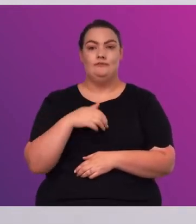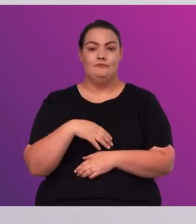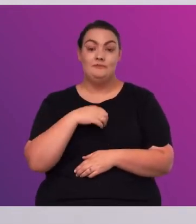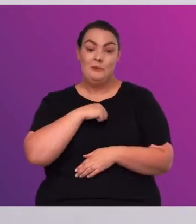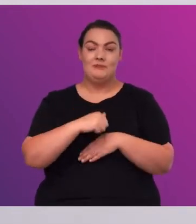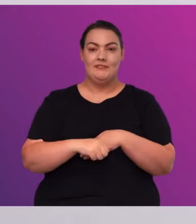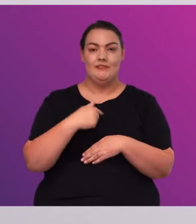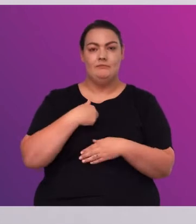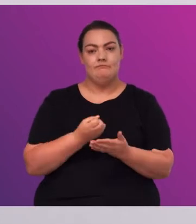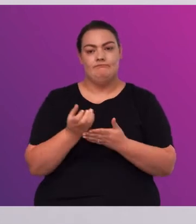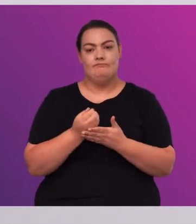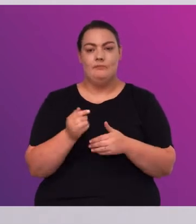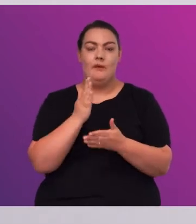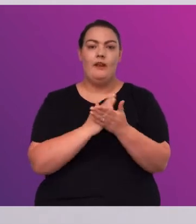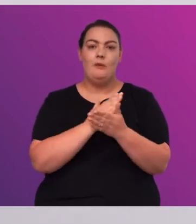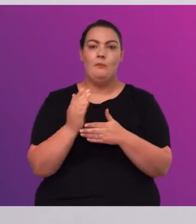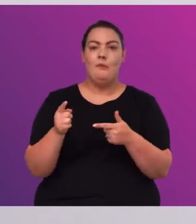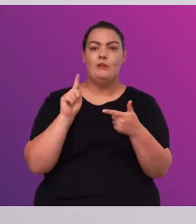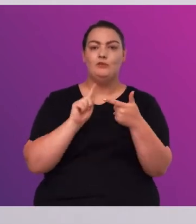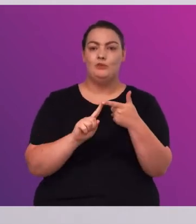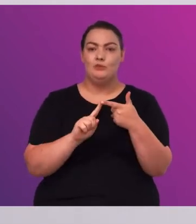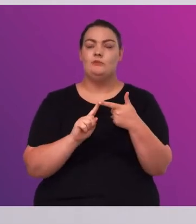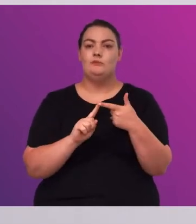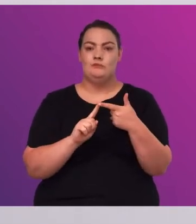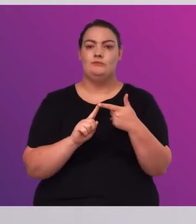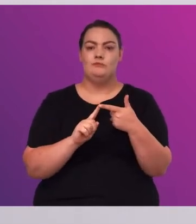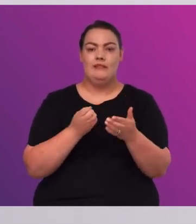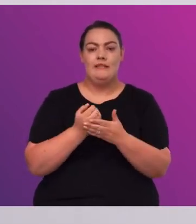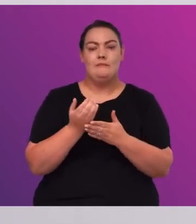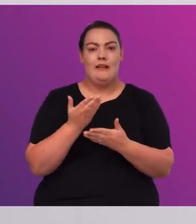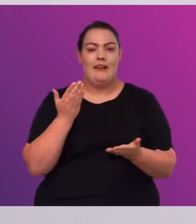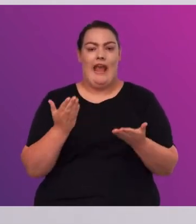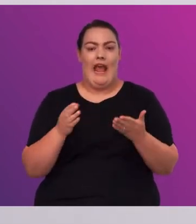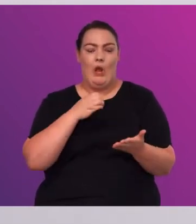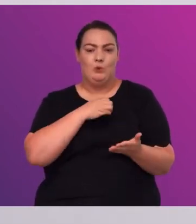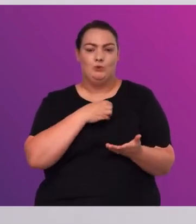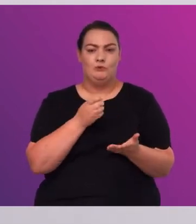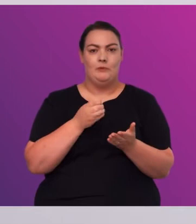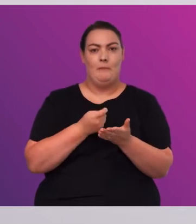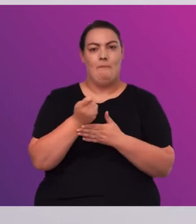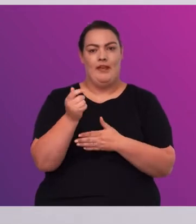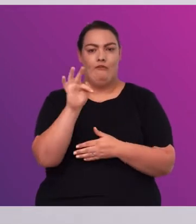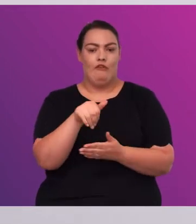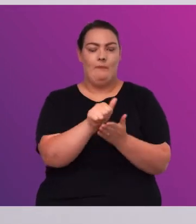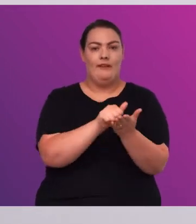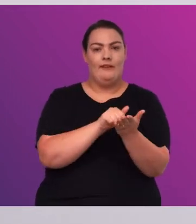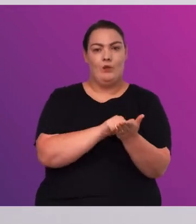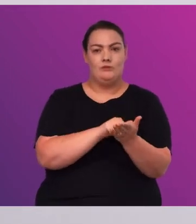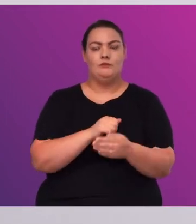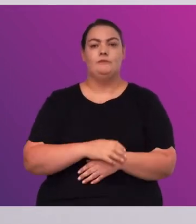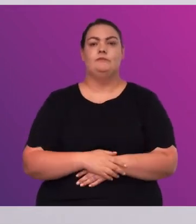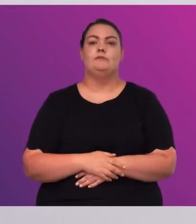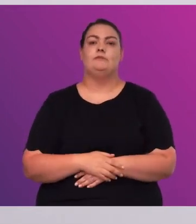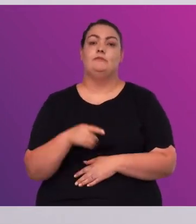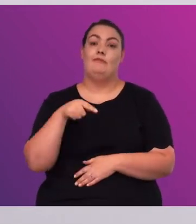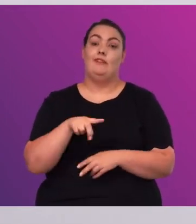today I will be taking you through part two, where we will talk about making payments from your account. Our